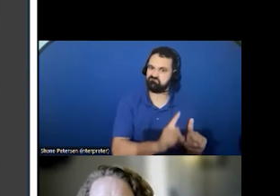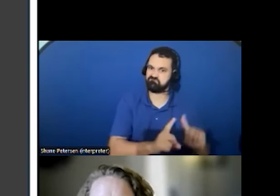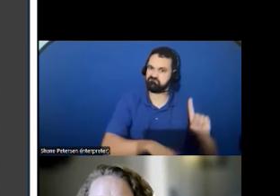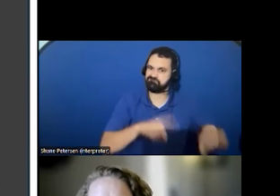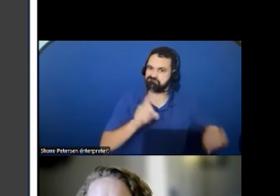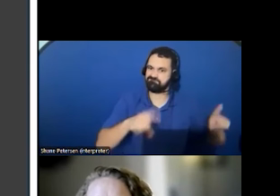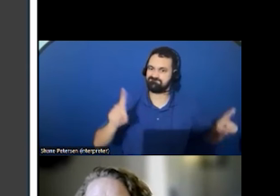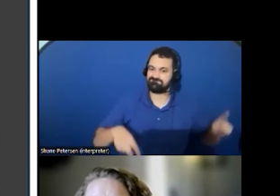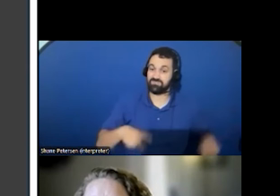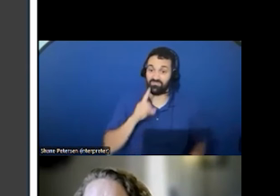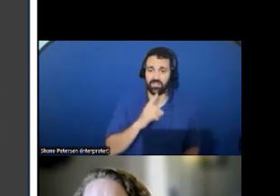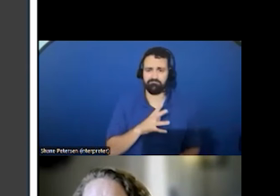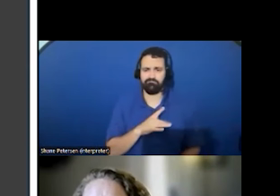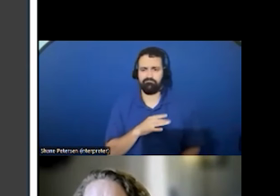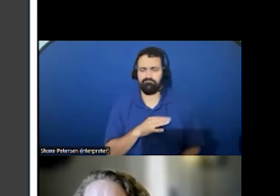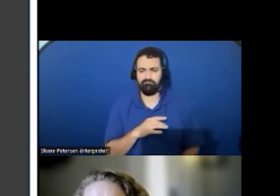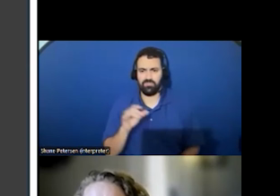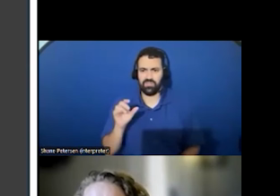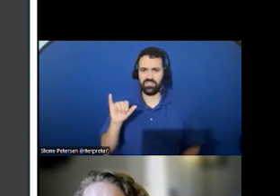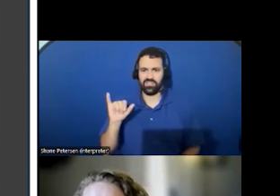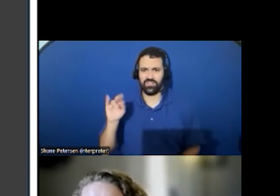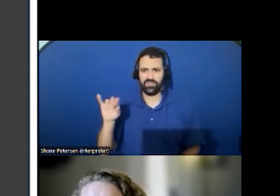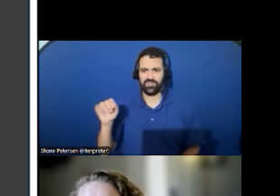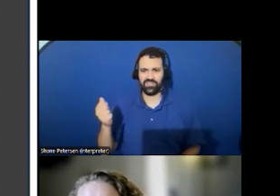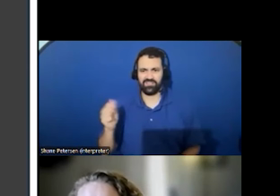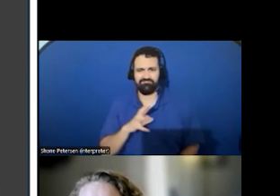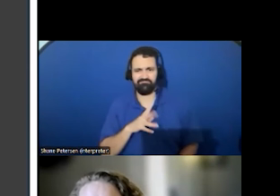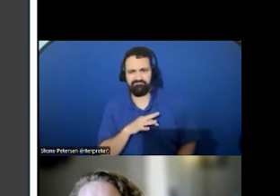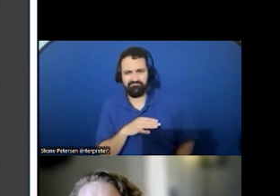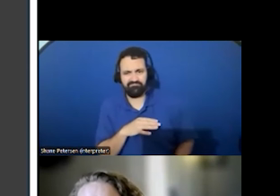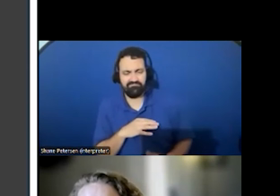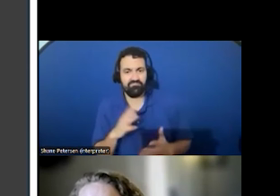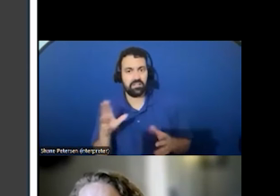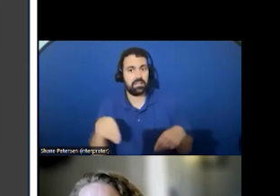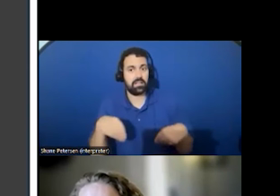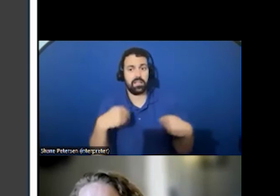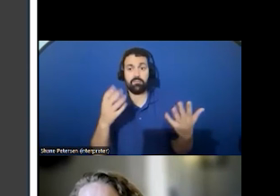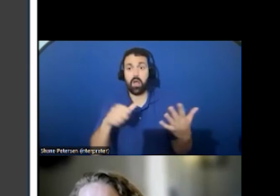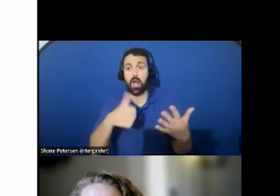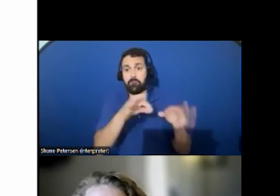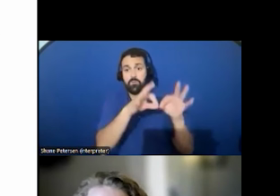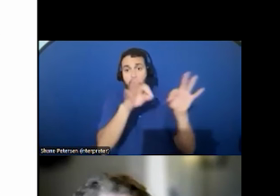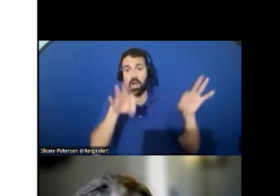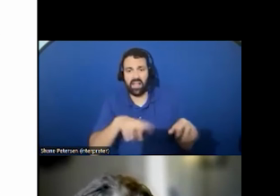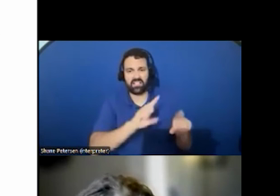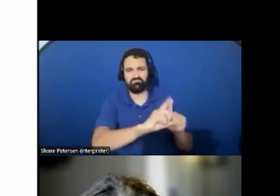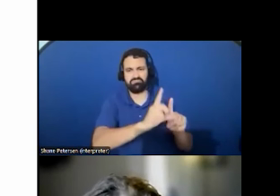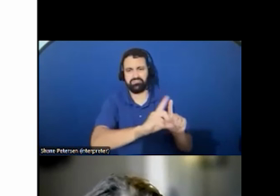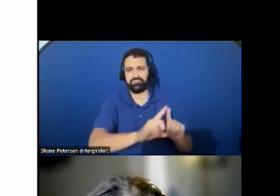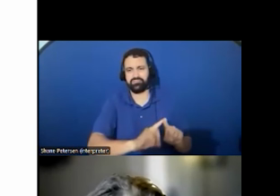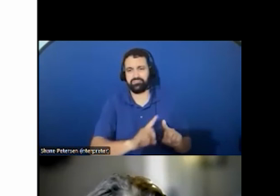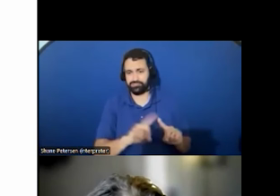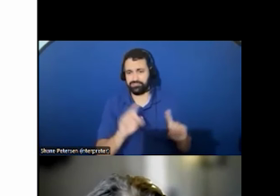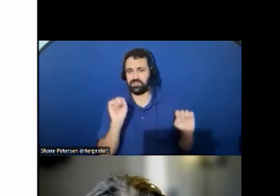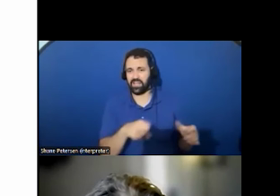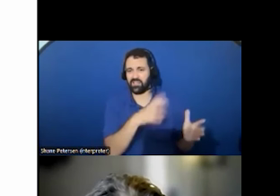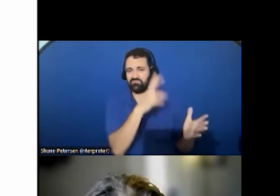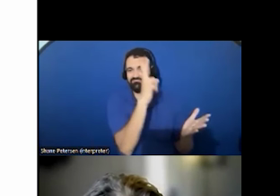really neat part of Yuja Panorama, is that it does give other formats.